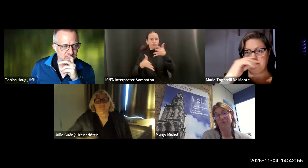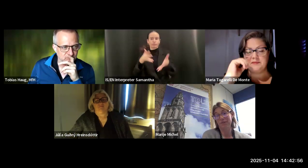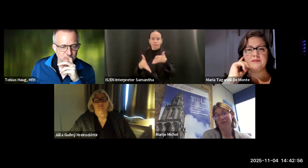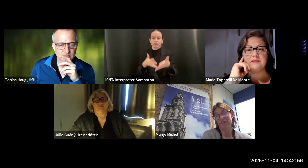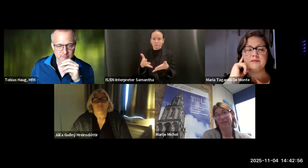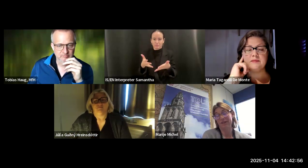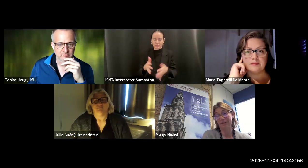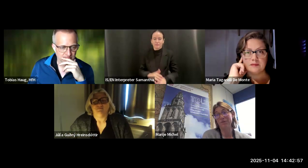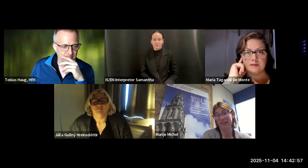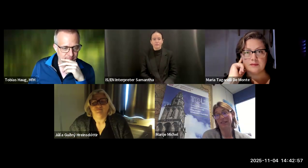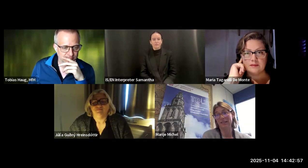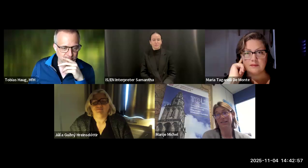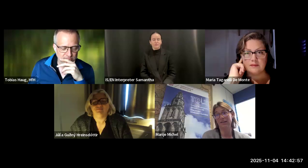are